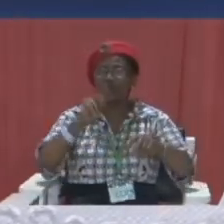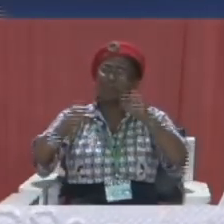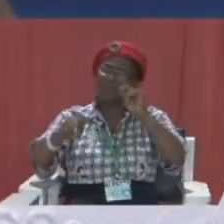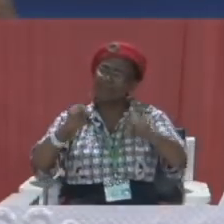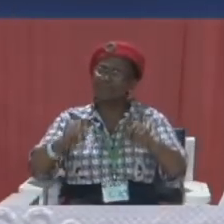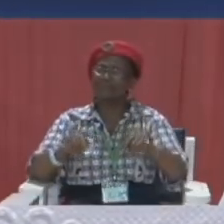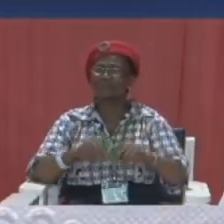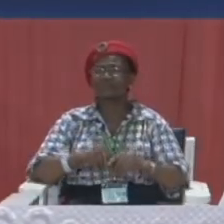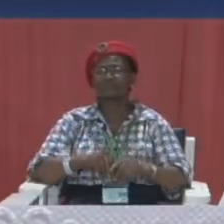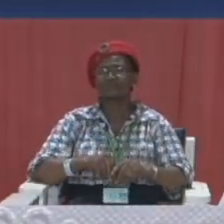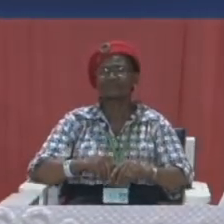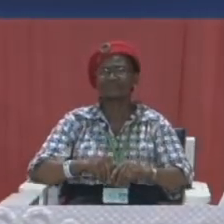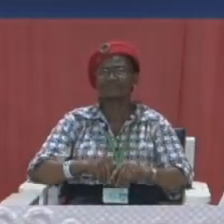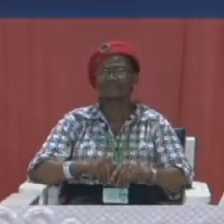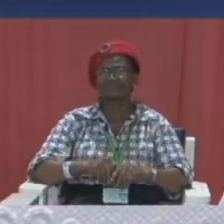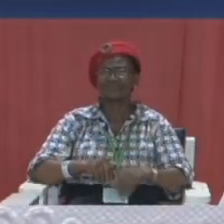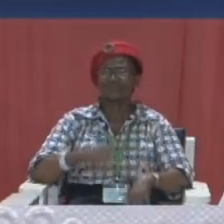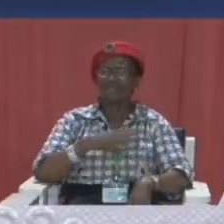there's something